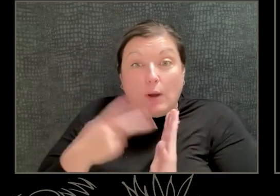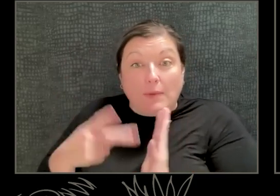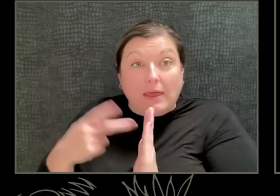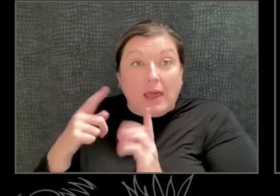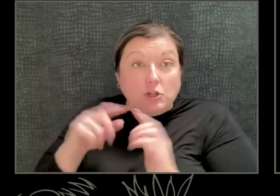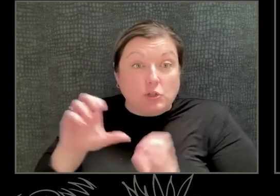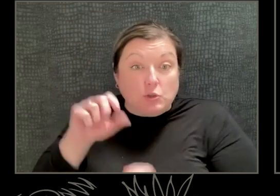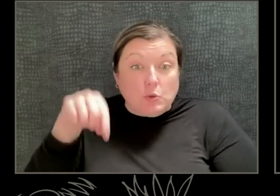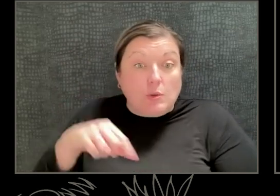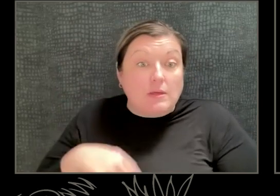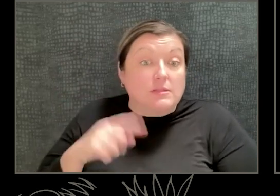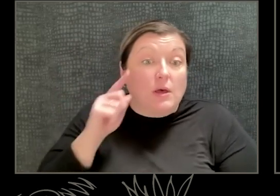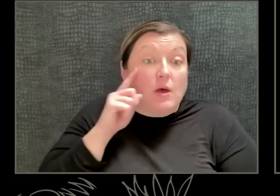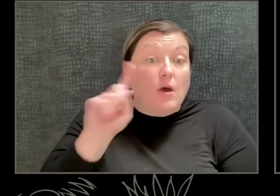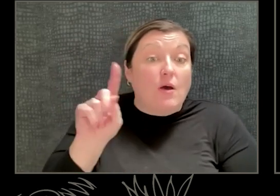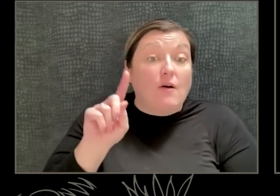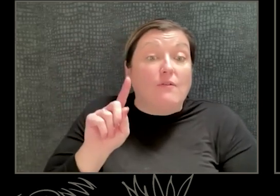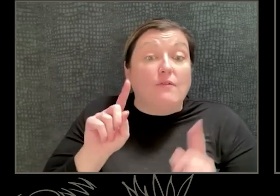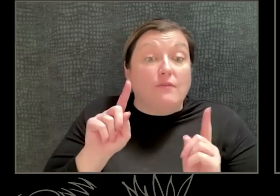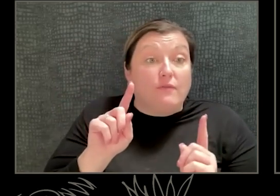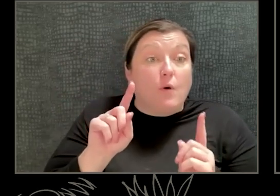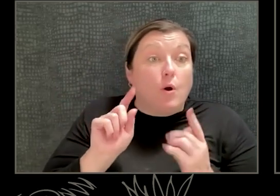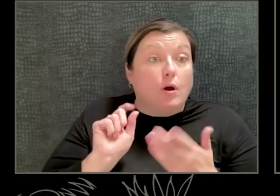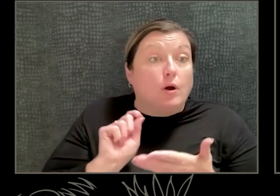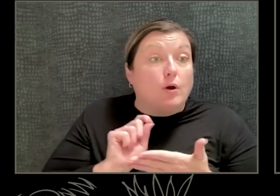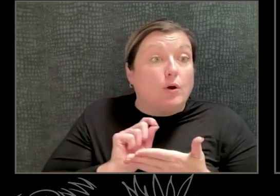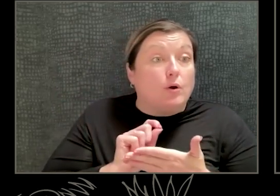for writes, you have a few different options for writes.